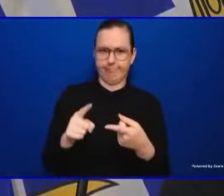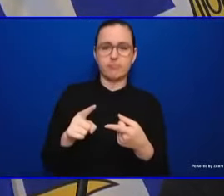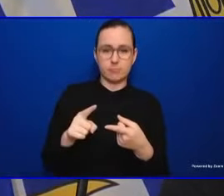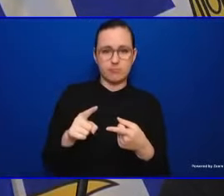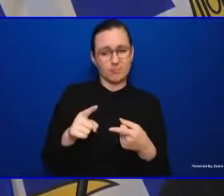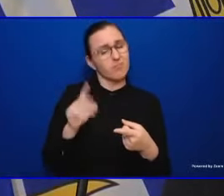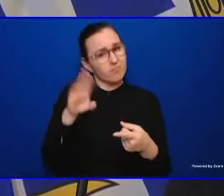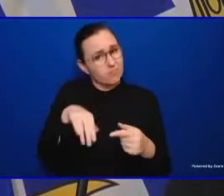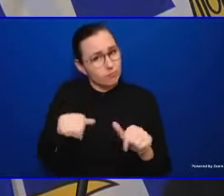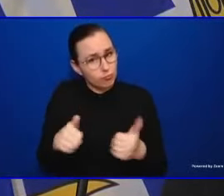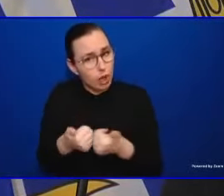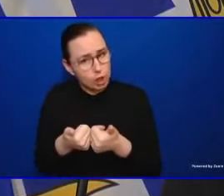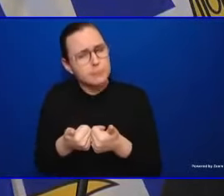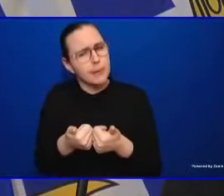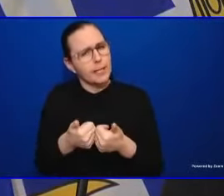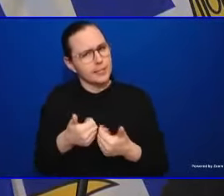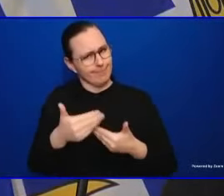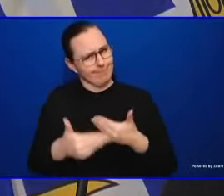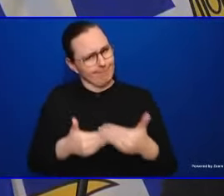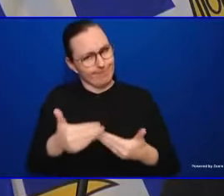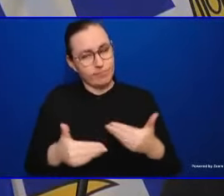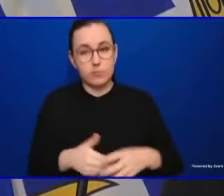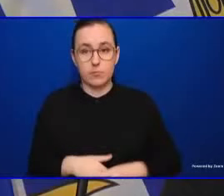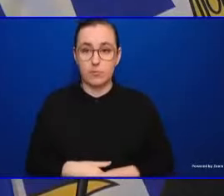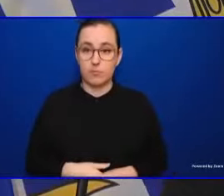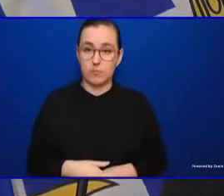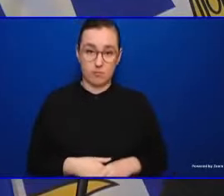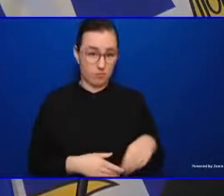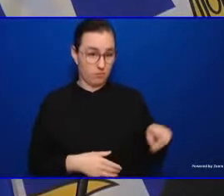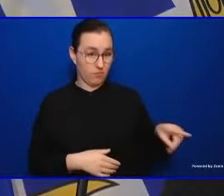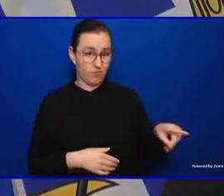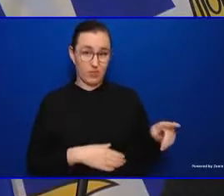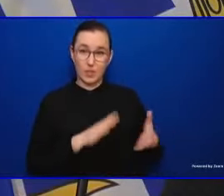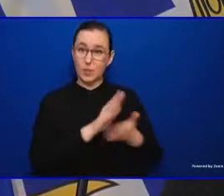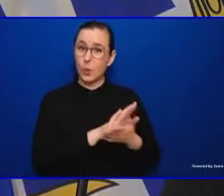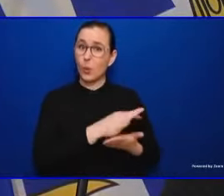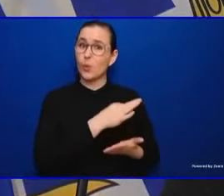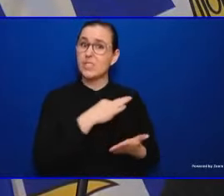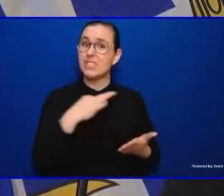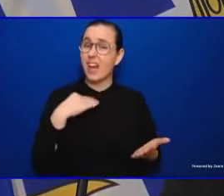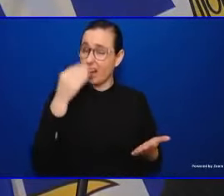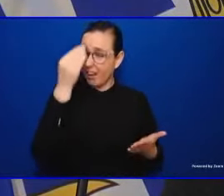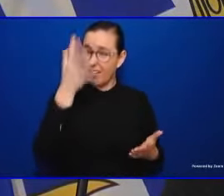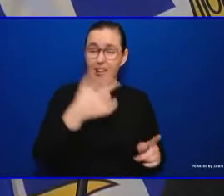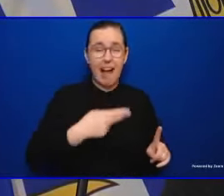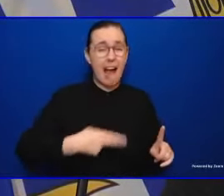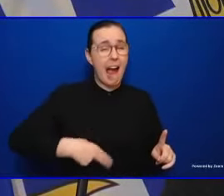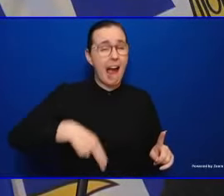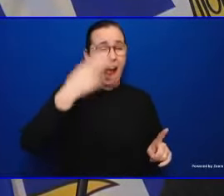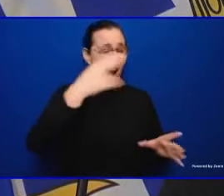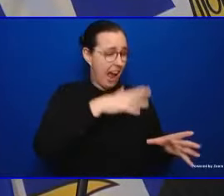and I encourage all the children who are eligible in schools now to get vaccinated as well.